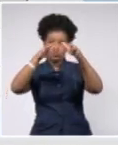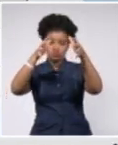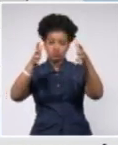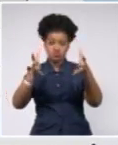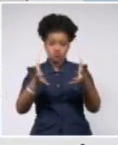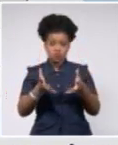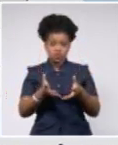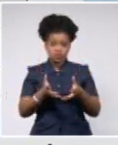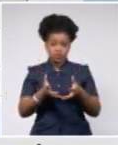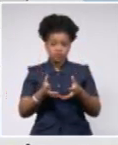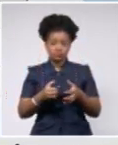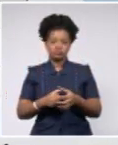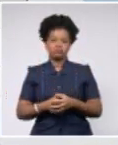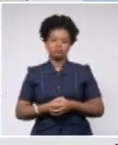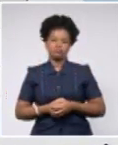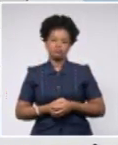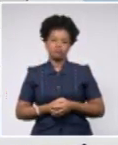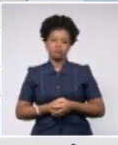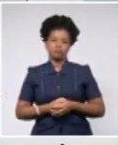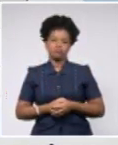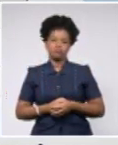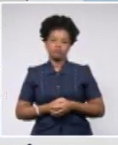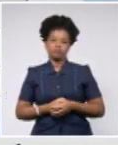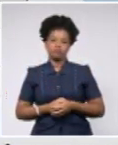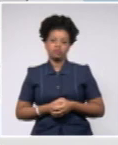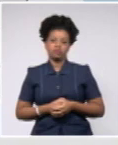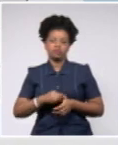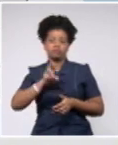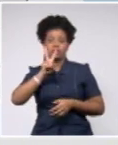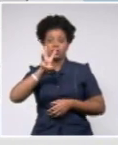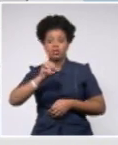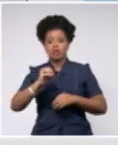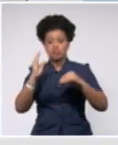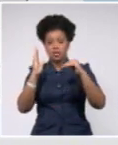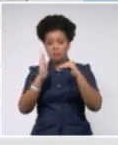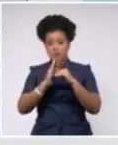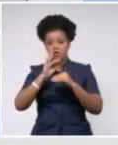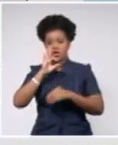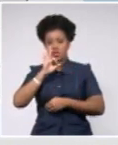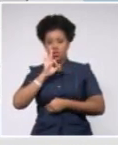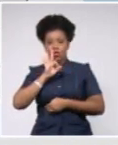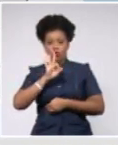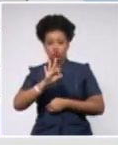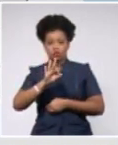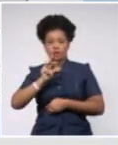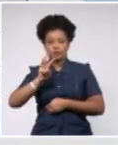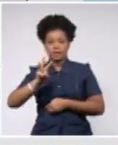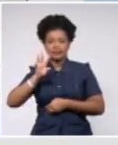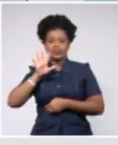295,476 people were diagnosed with the virus, for a total of